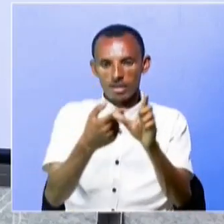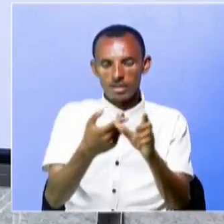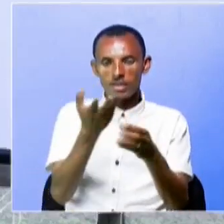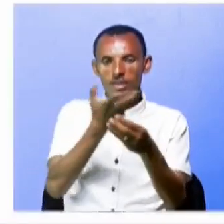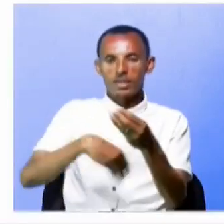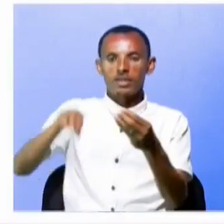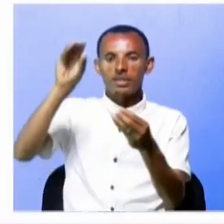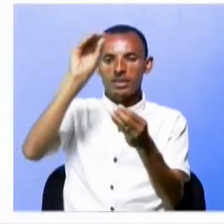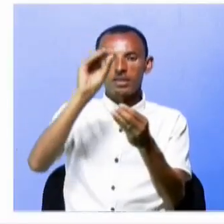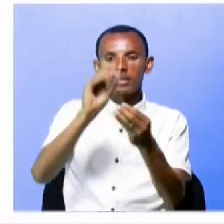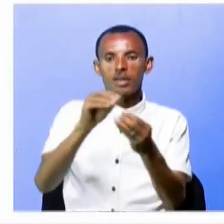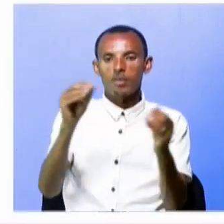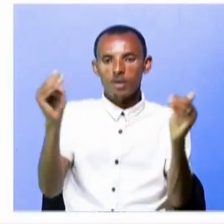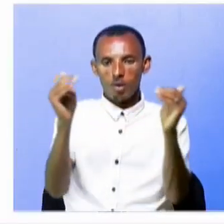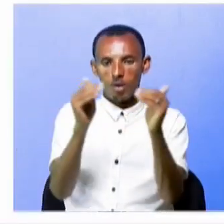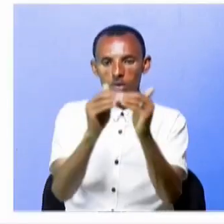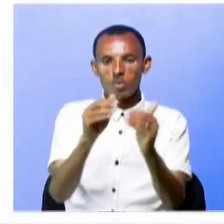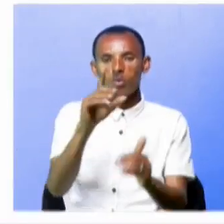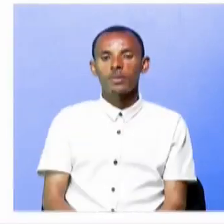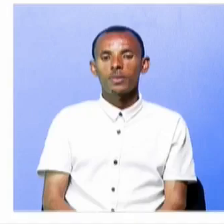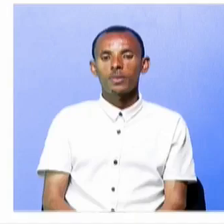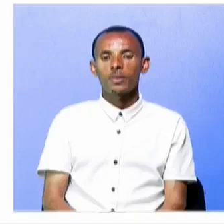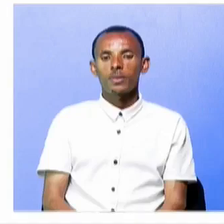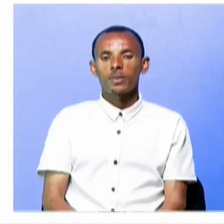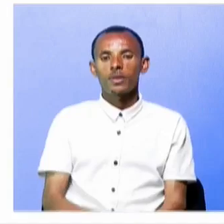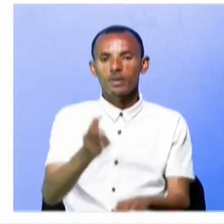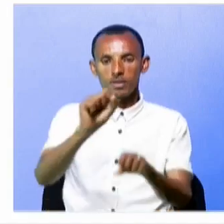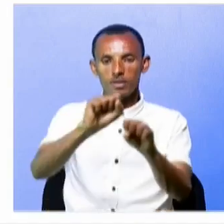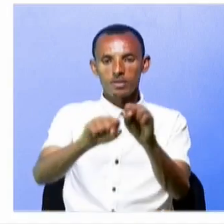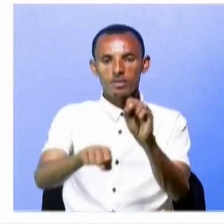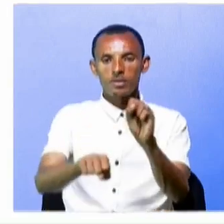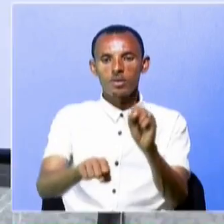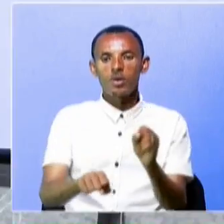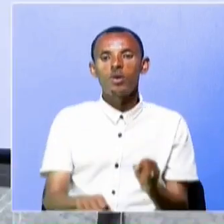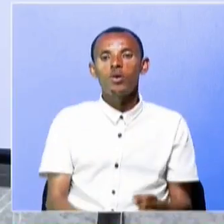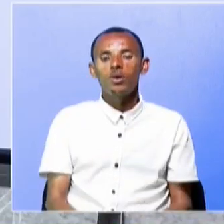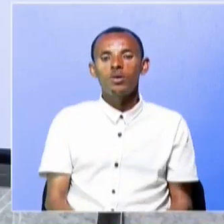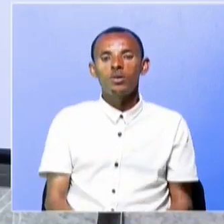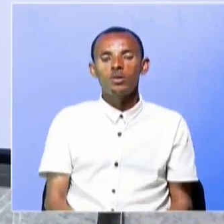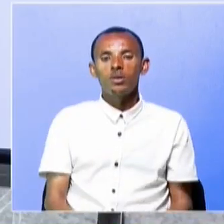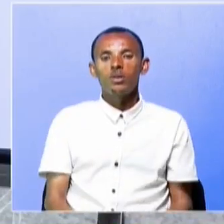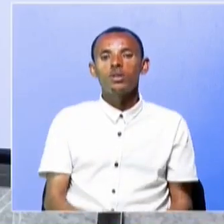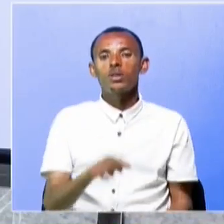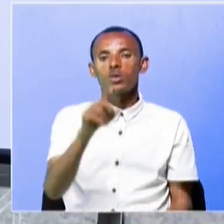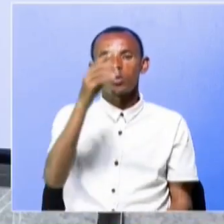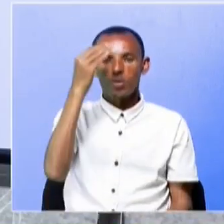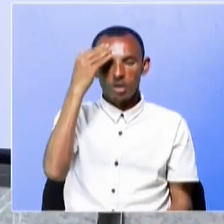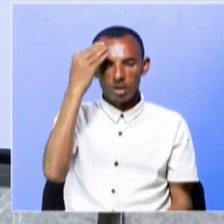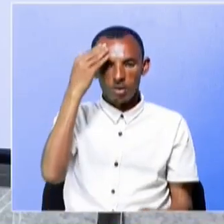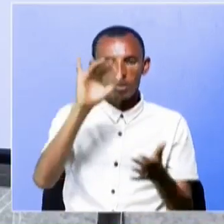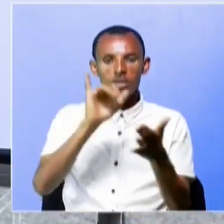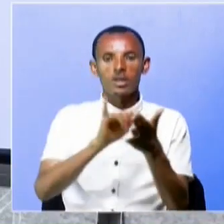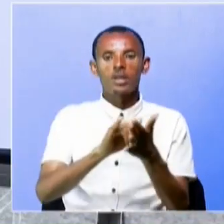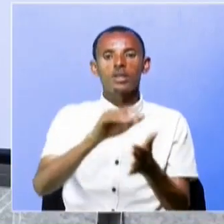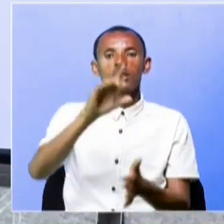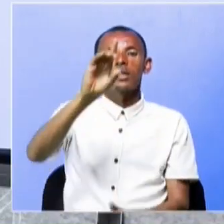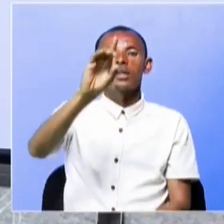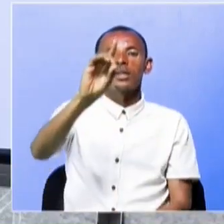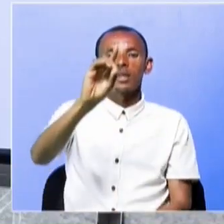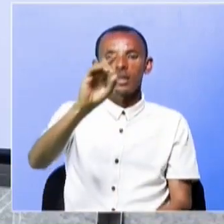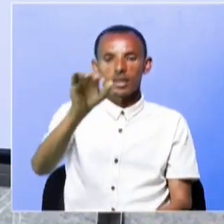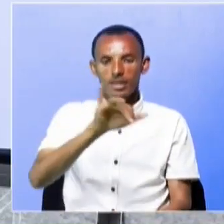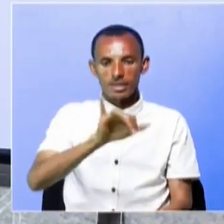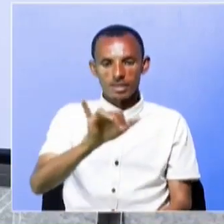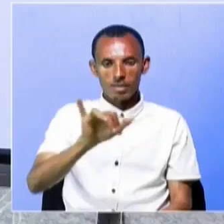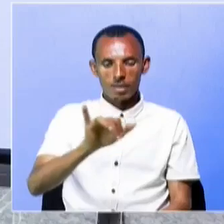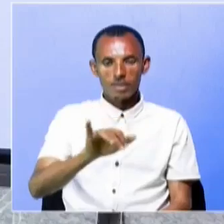up to 180 degrees. So you know that D is the same